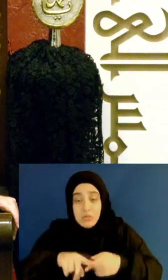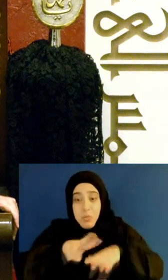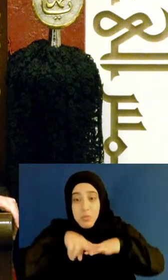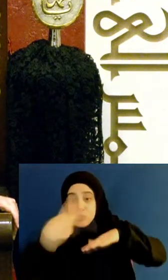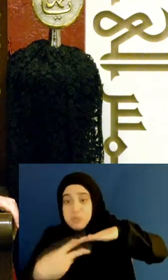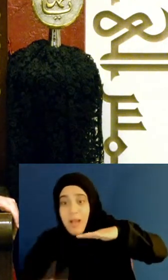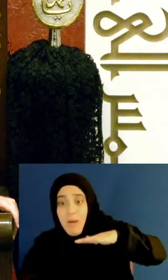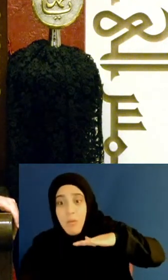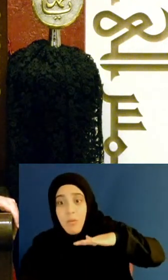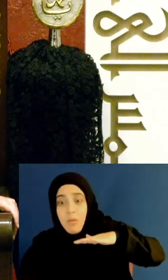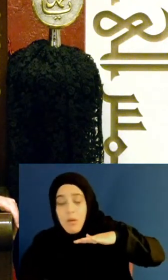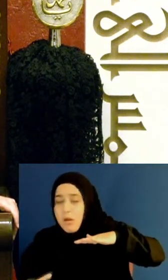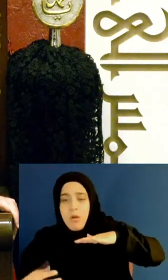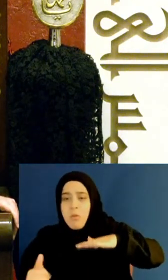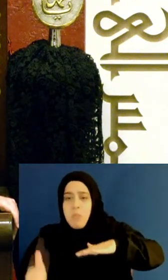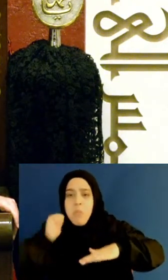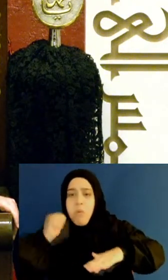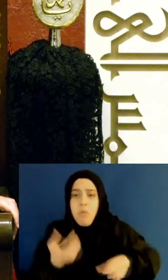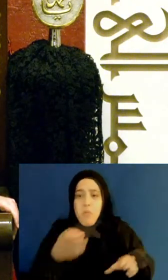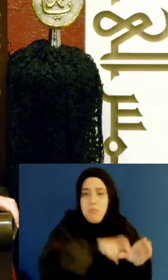board that ark.